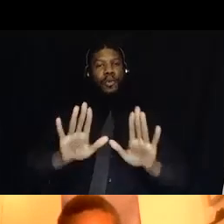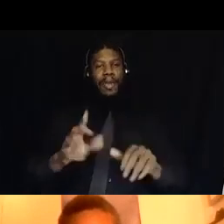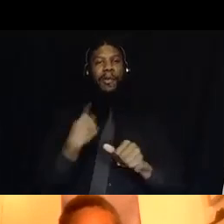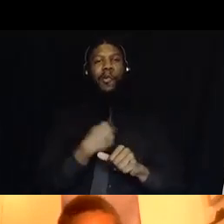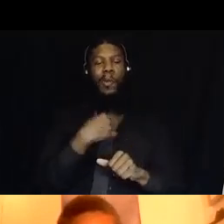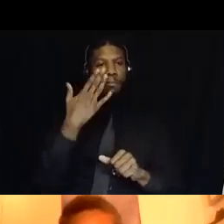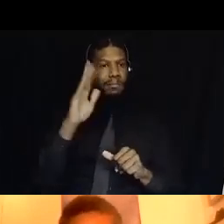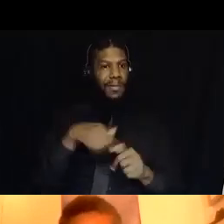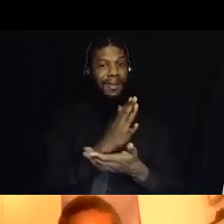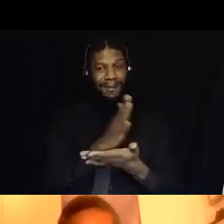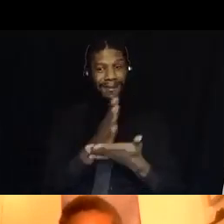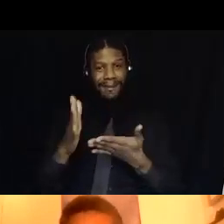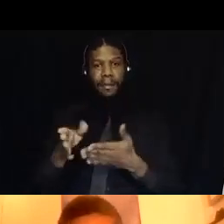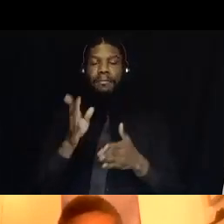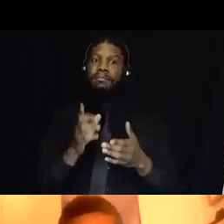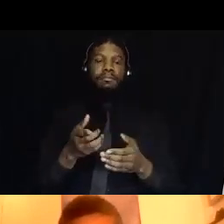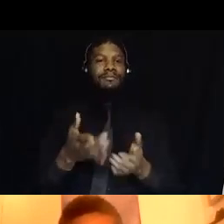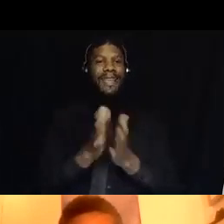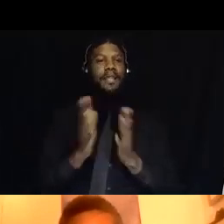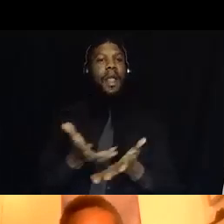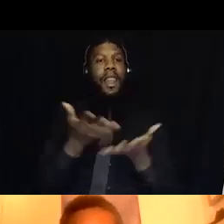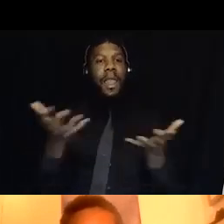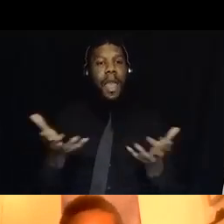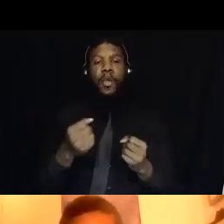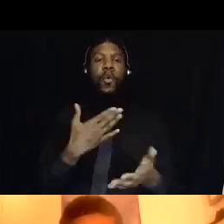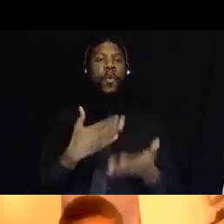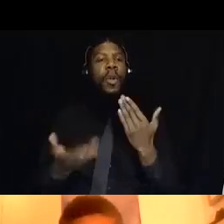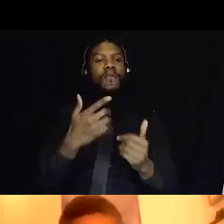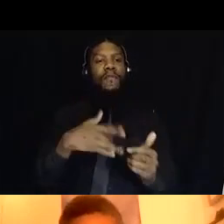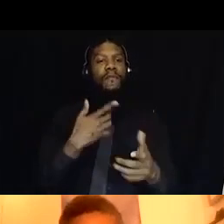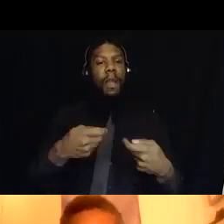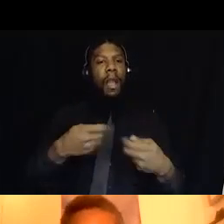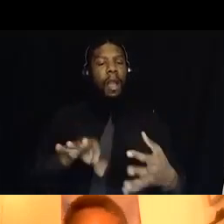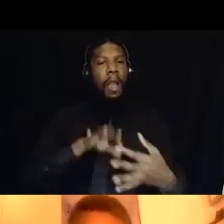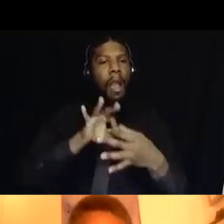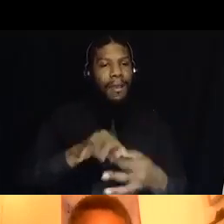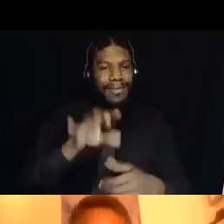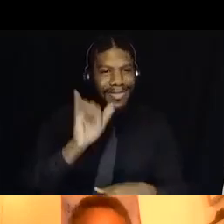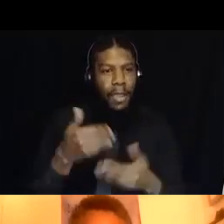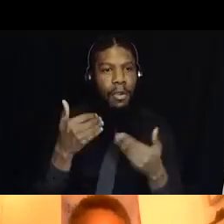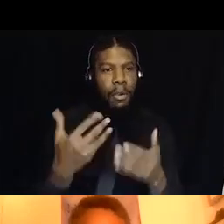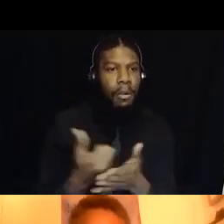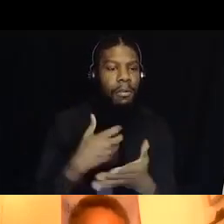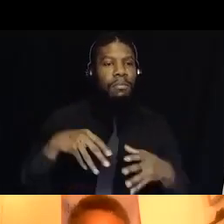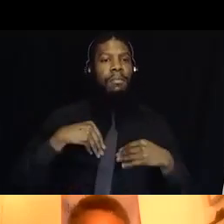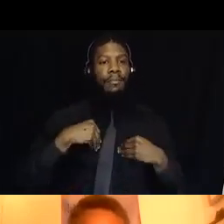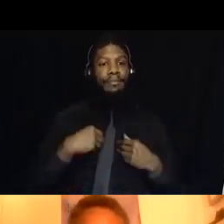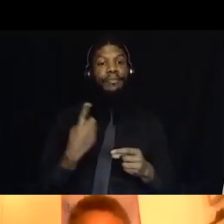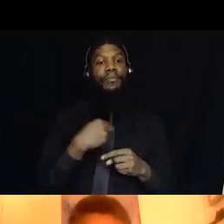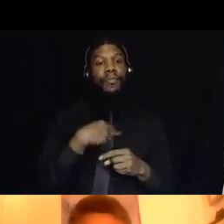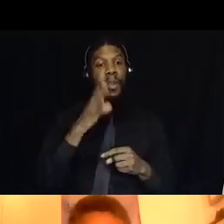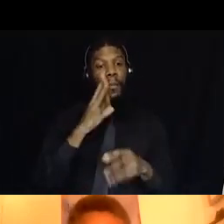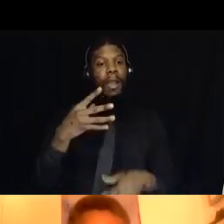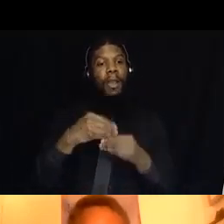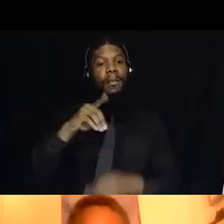workshop, so please allow whatever resonates with you be what you lean into. Post-program, we'll be adding a DIY guide of the